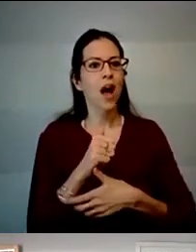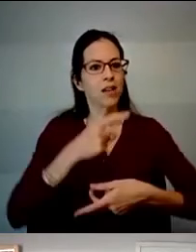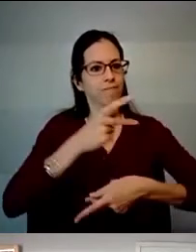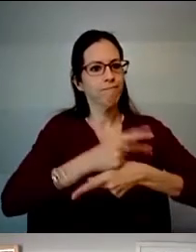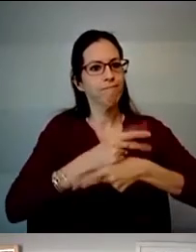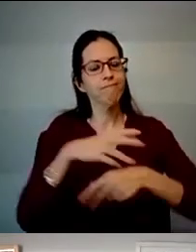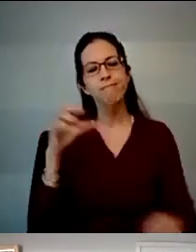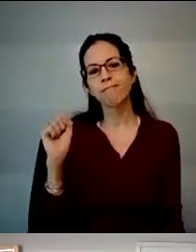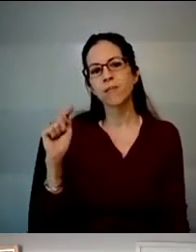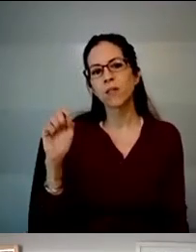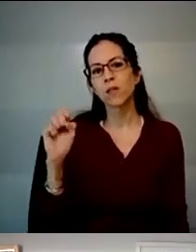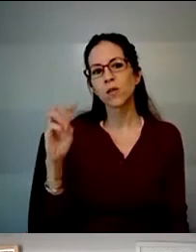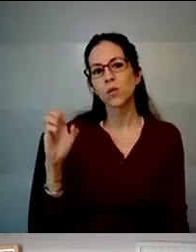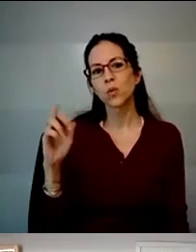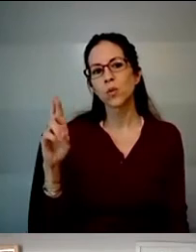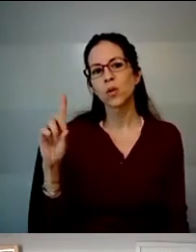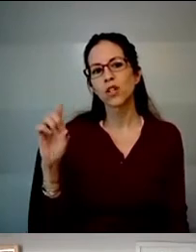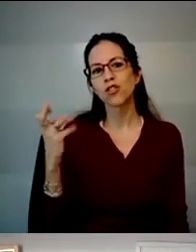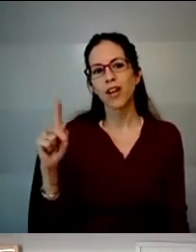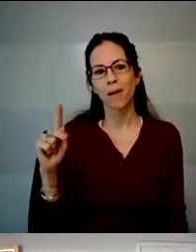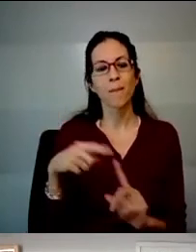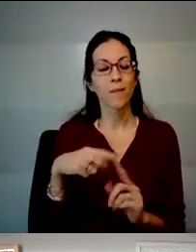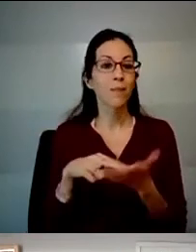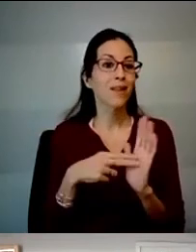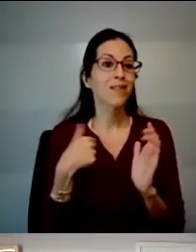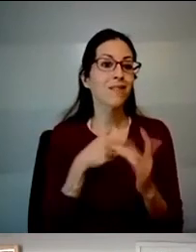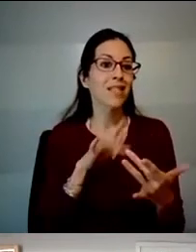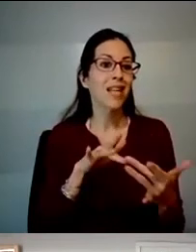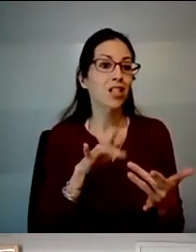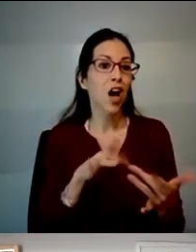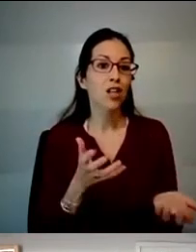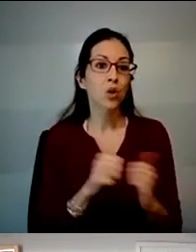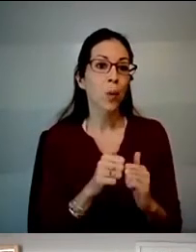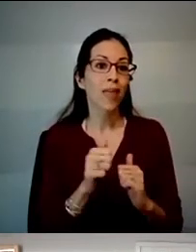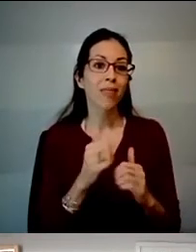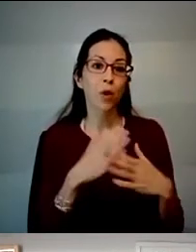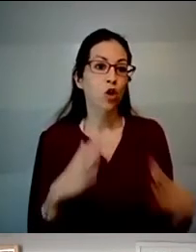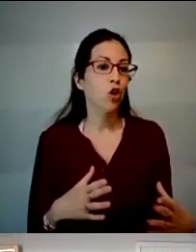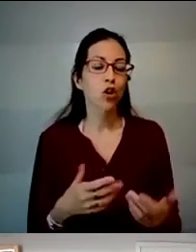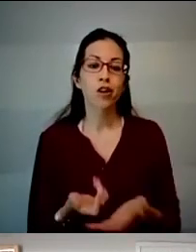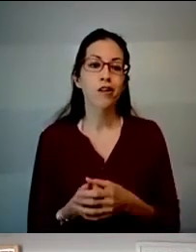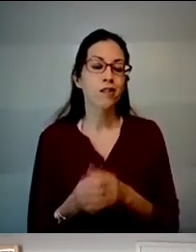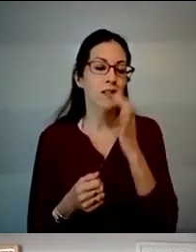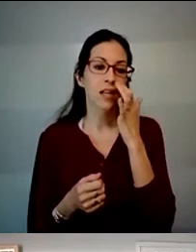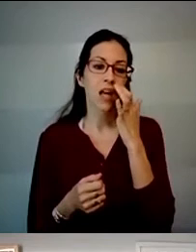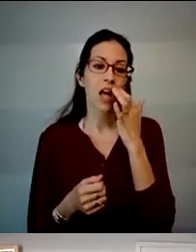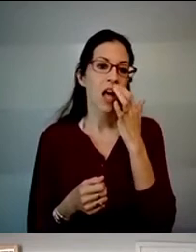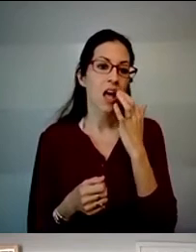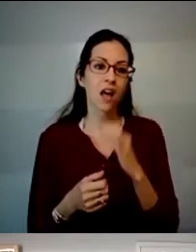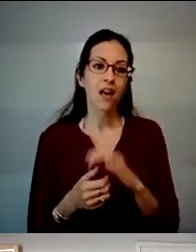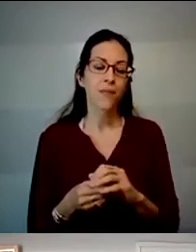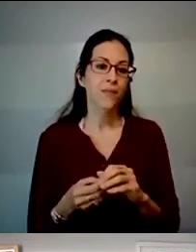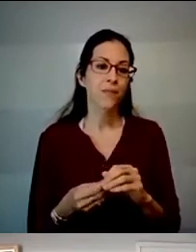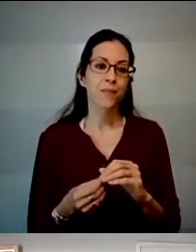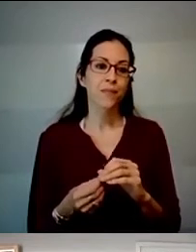which is, you know, just staying in touch with our partners. You know,